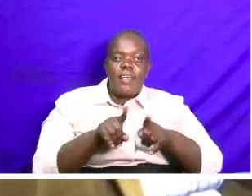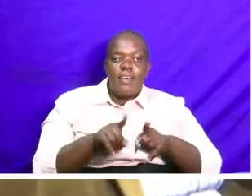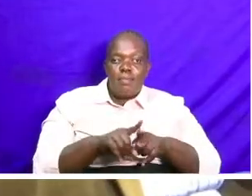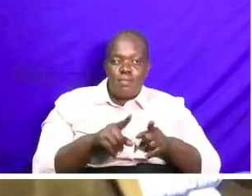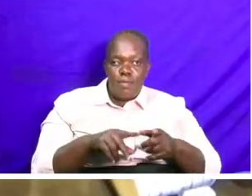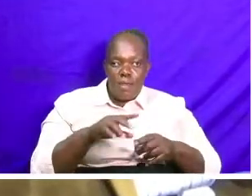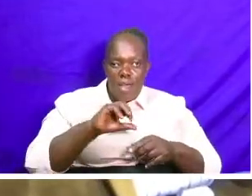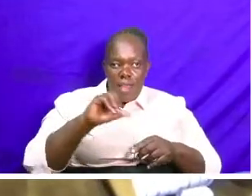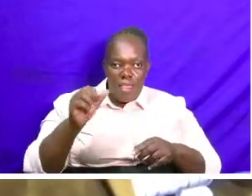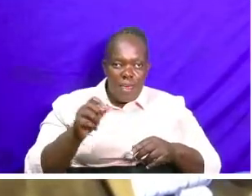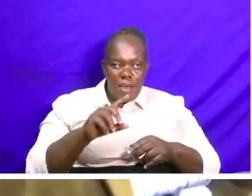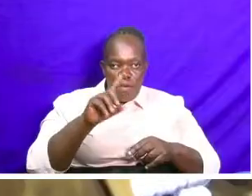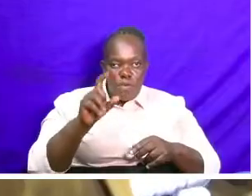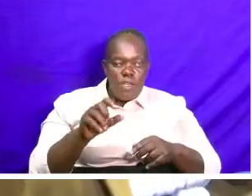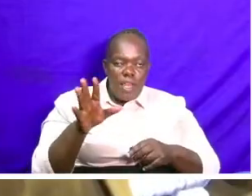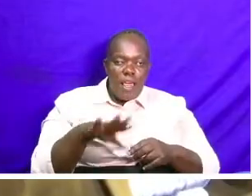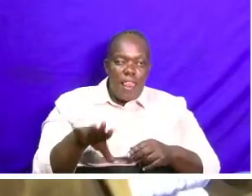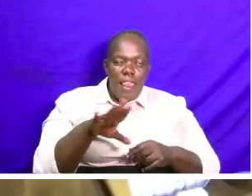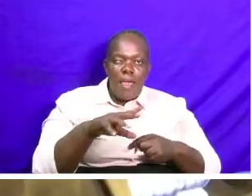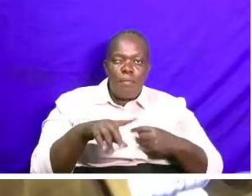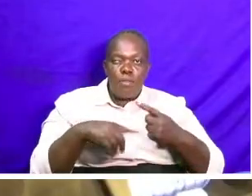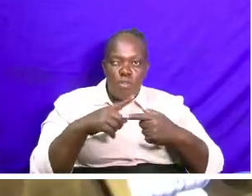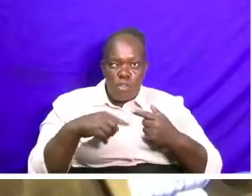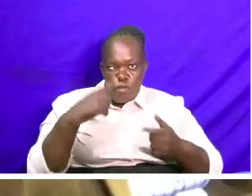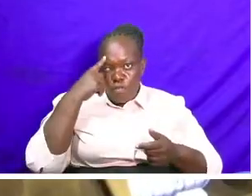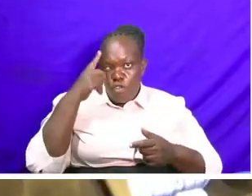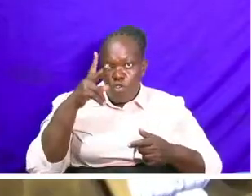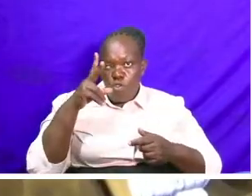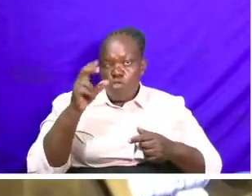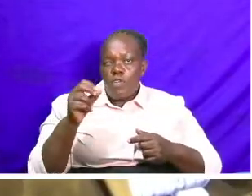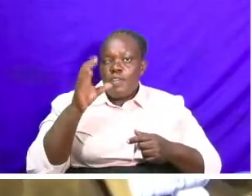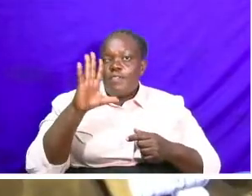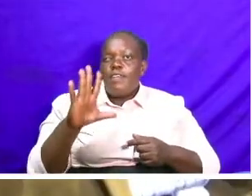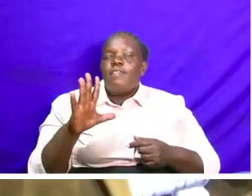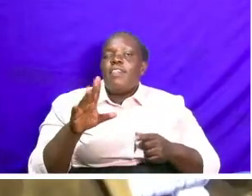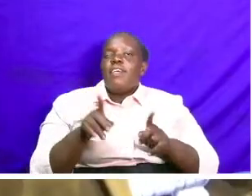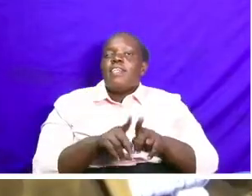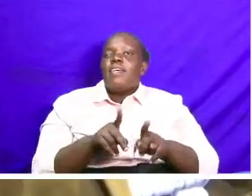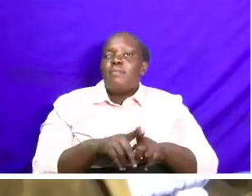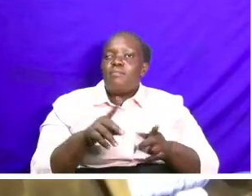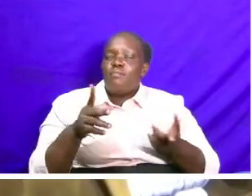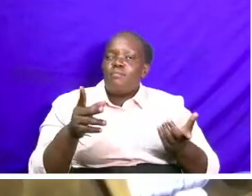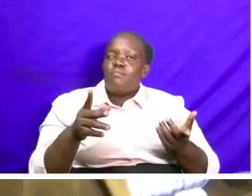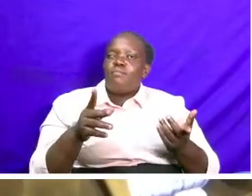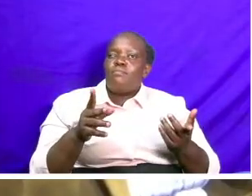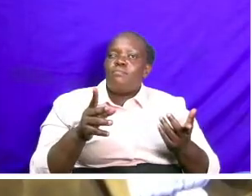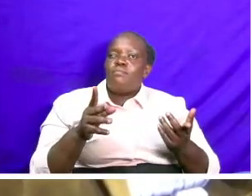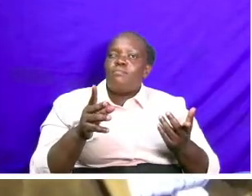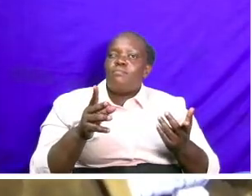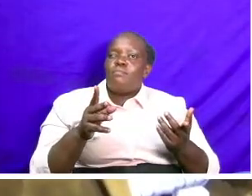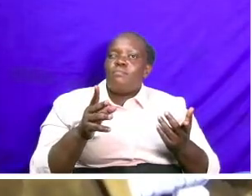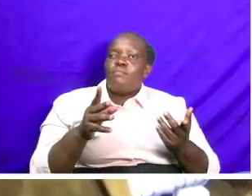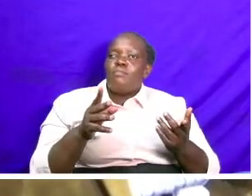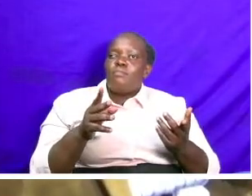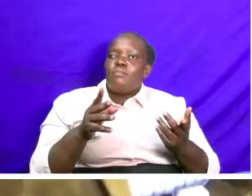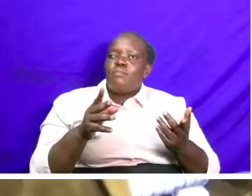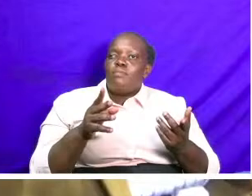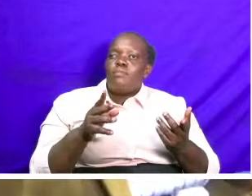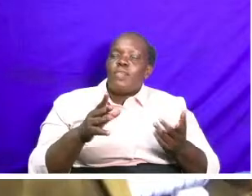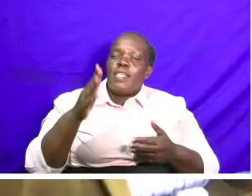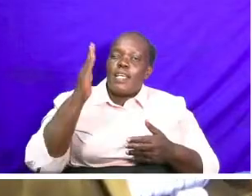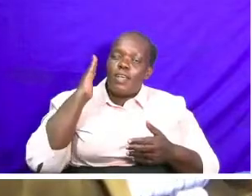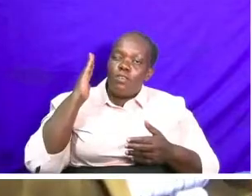second question regarding the protest for the 25th, wish to know if the